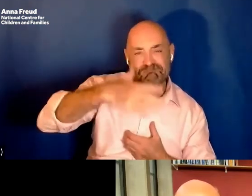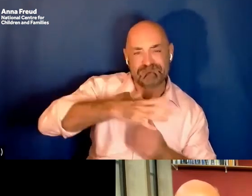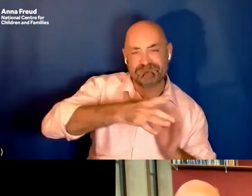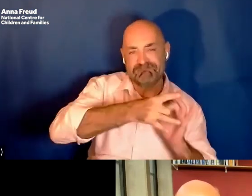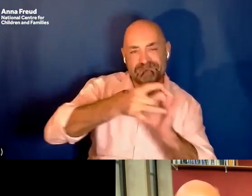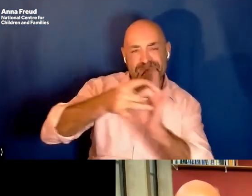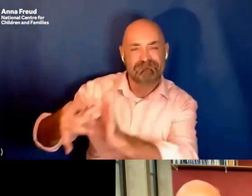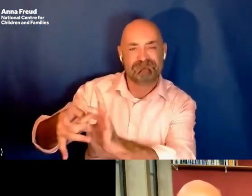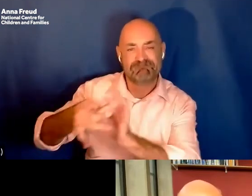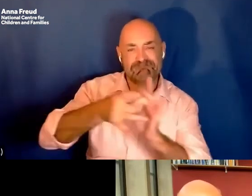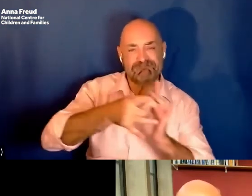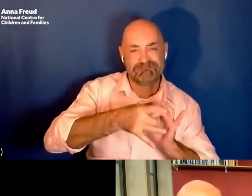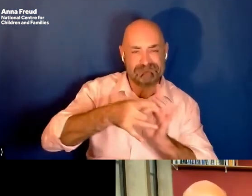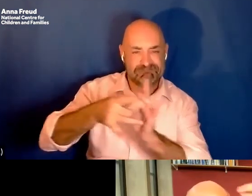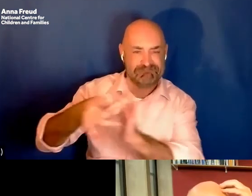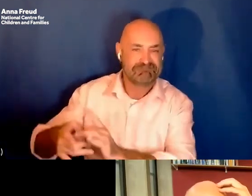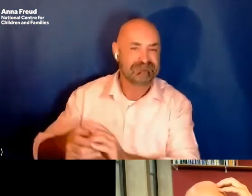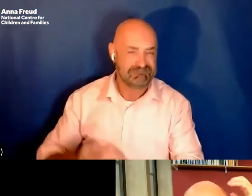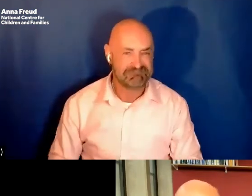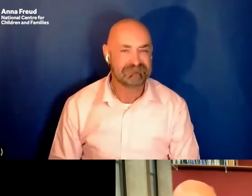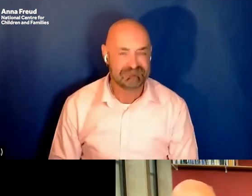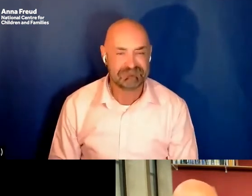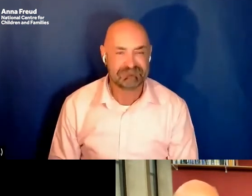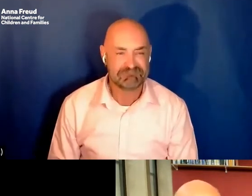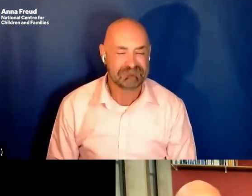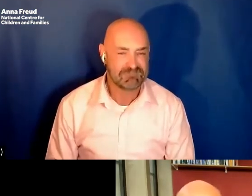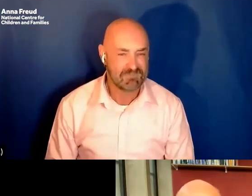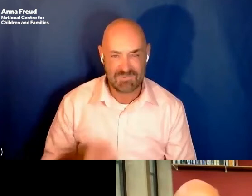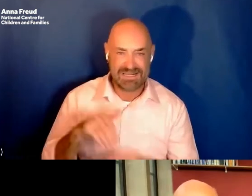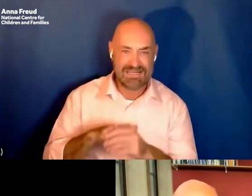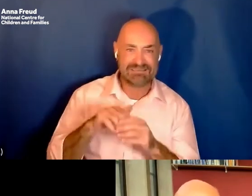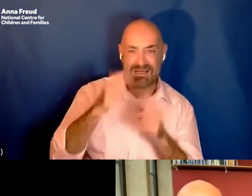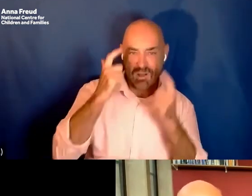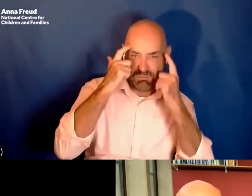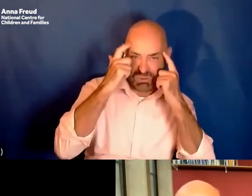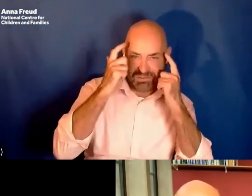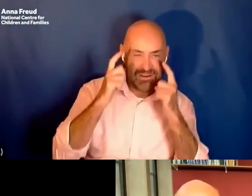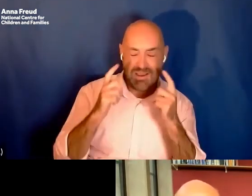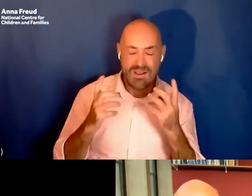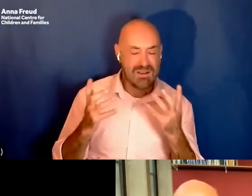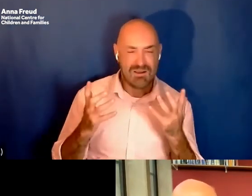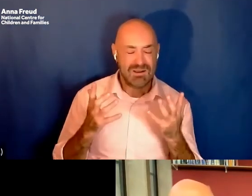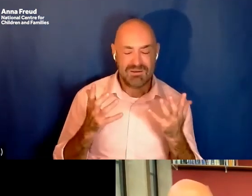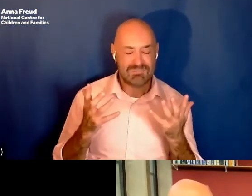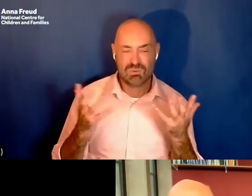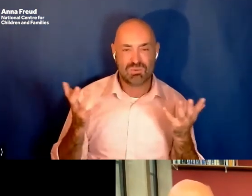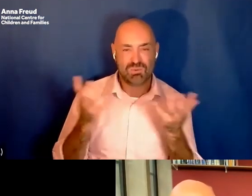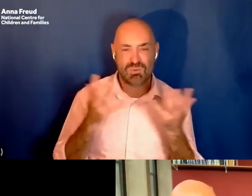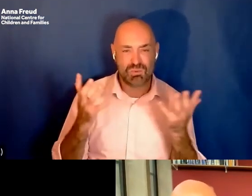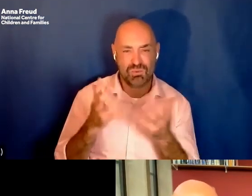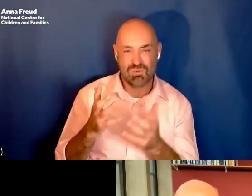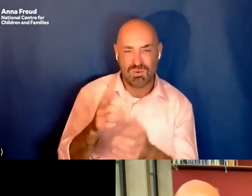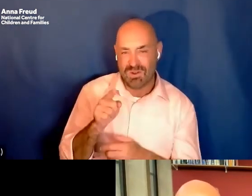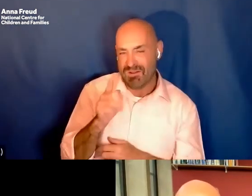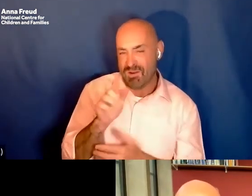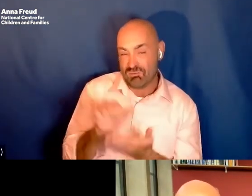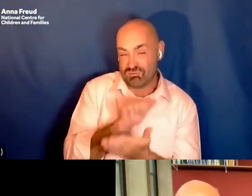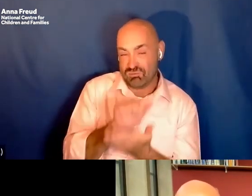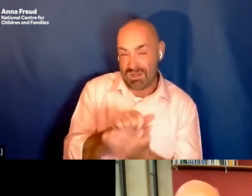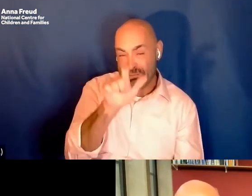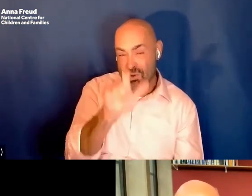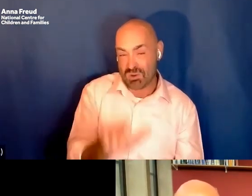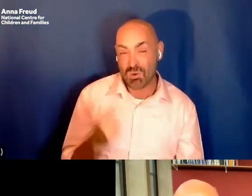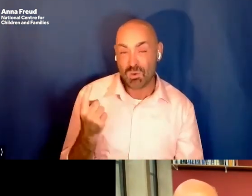we experience inside our brains. And I can't imagine a person better qualified to do it